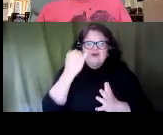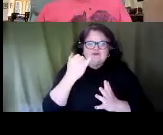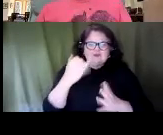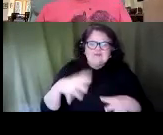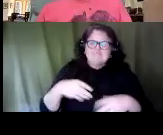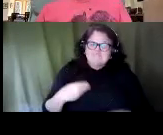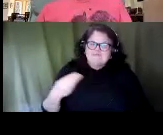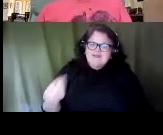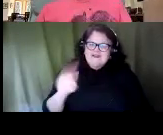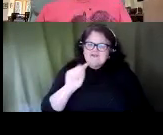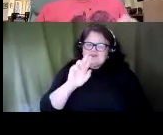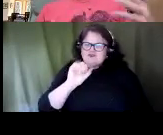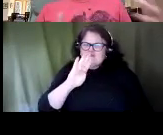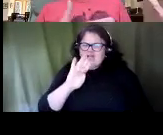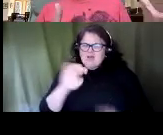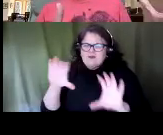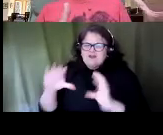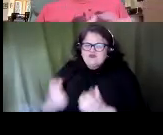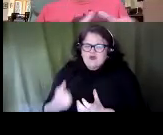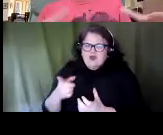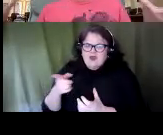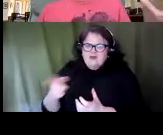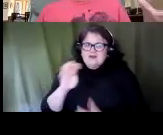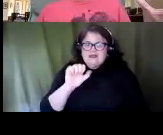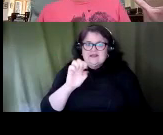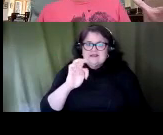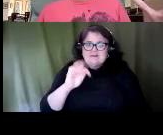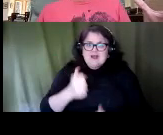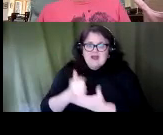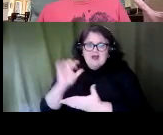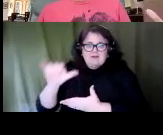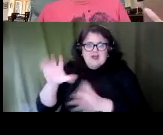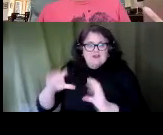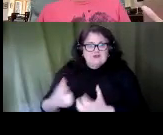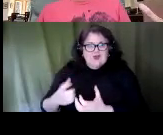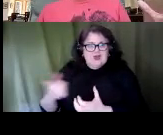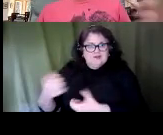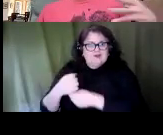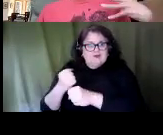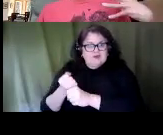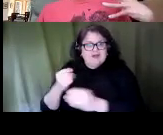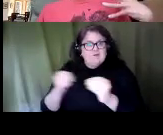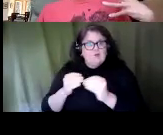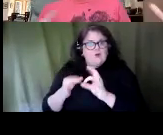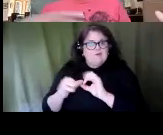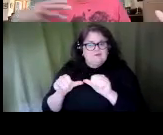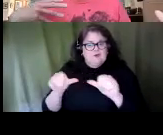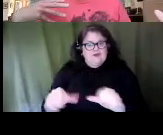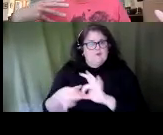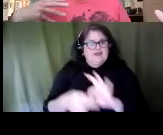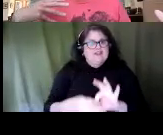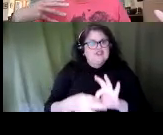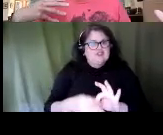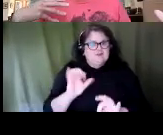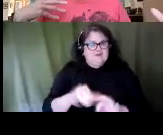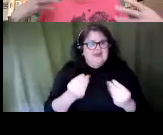easement that helps that tribe create a more permanent relationship to land and relate to it